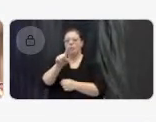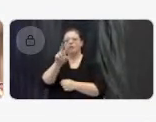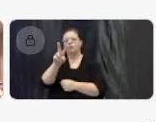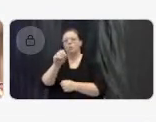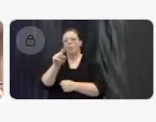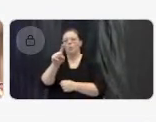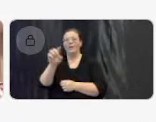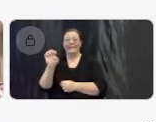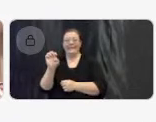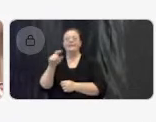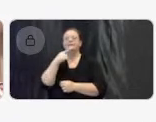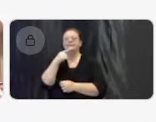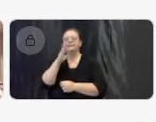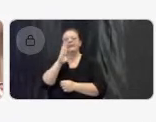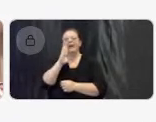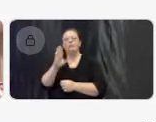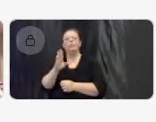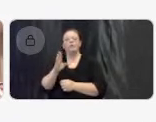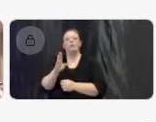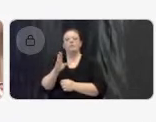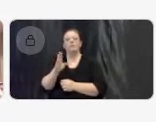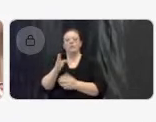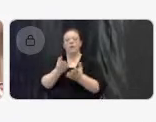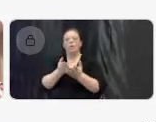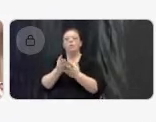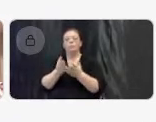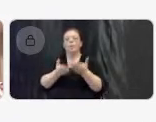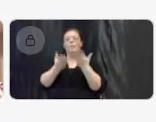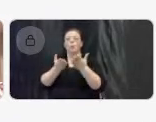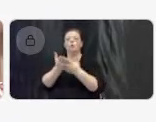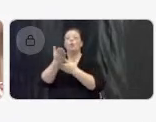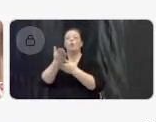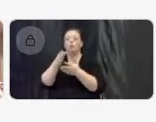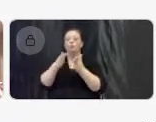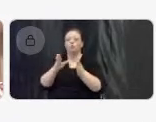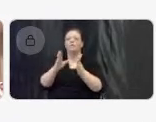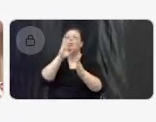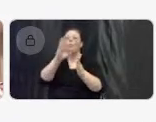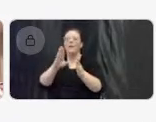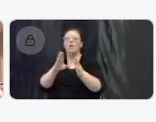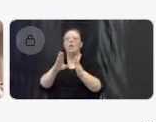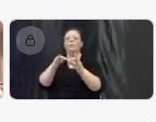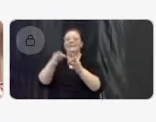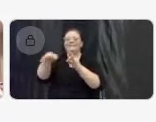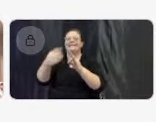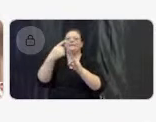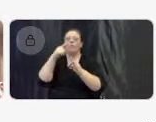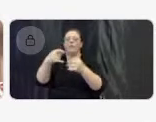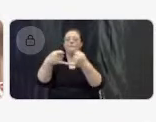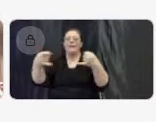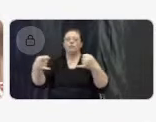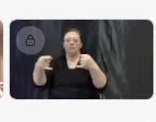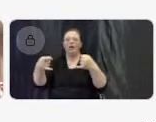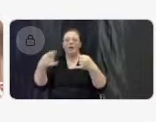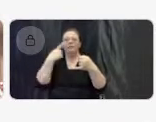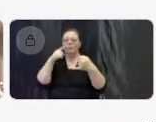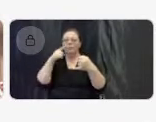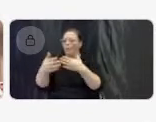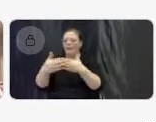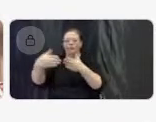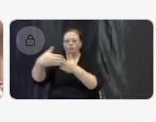31201E provides that proposed through streets shall be extended to the boundary lines of the tract to be